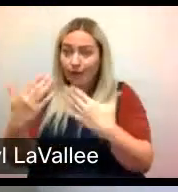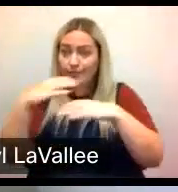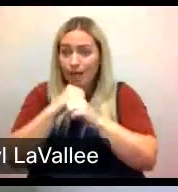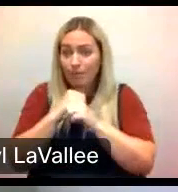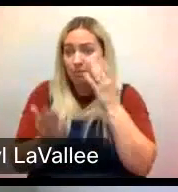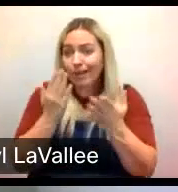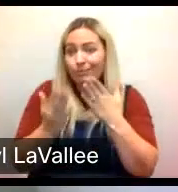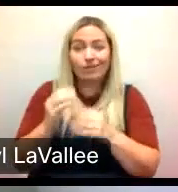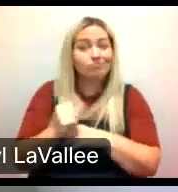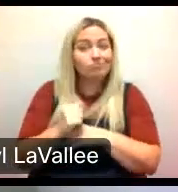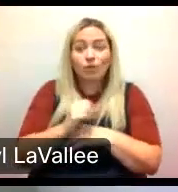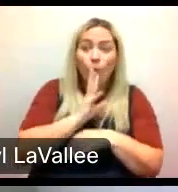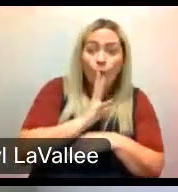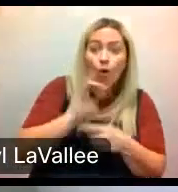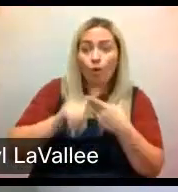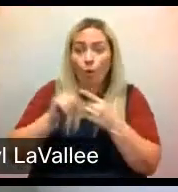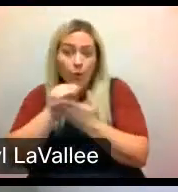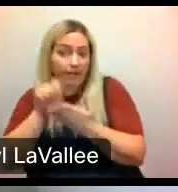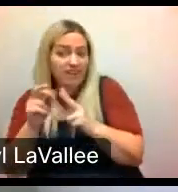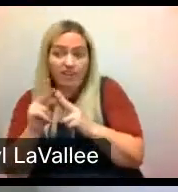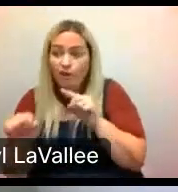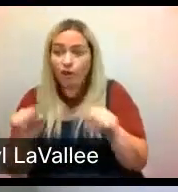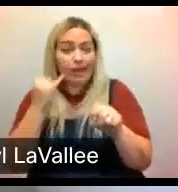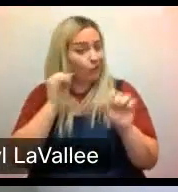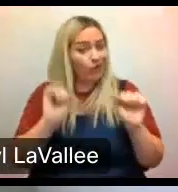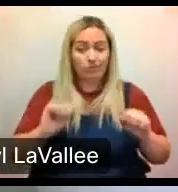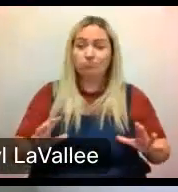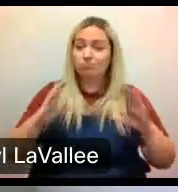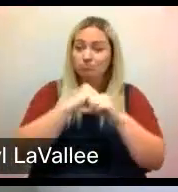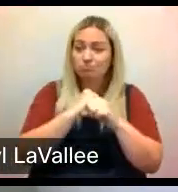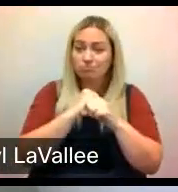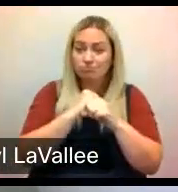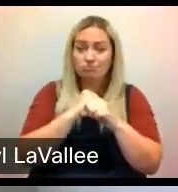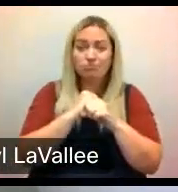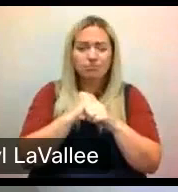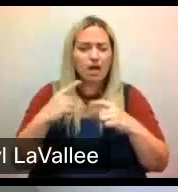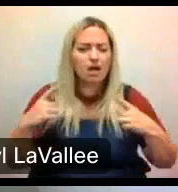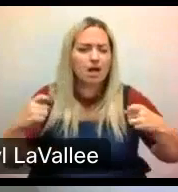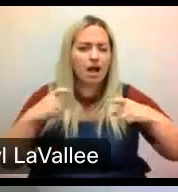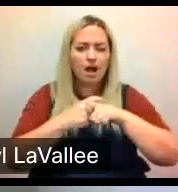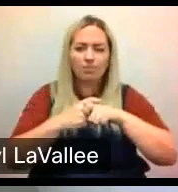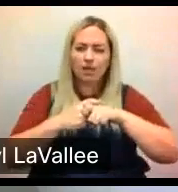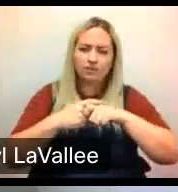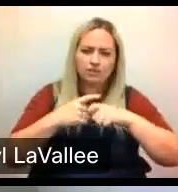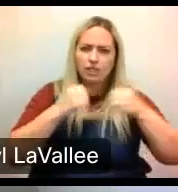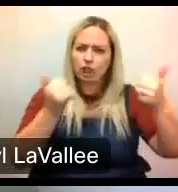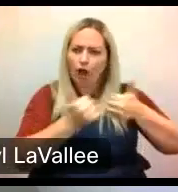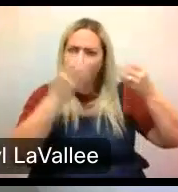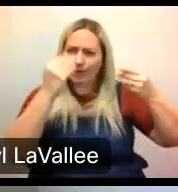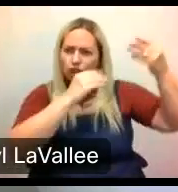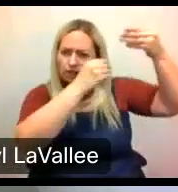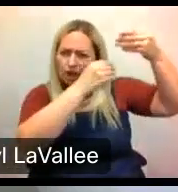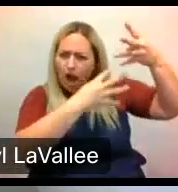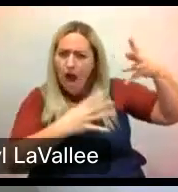in oral or written form. Well, if you are able to summarize this complex, larger source of information,